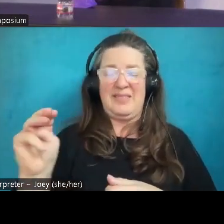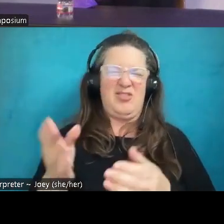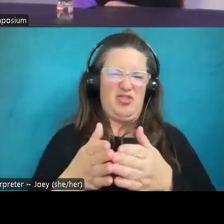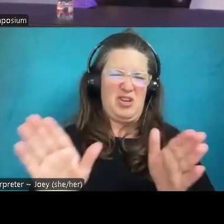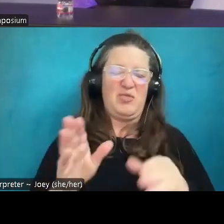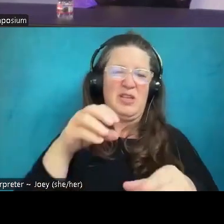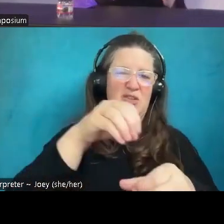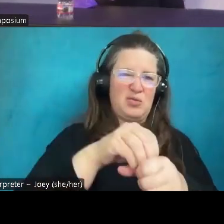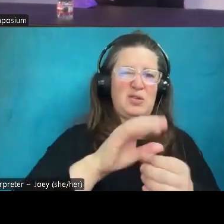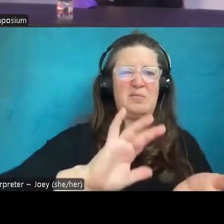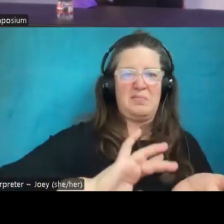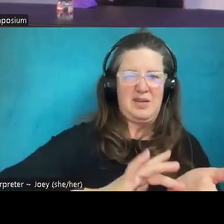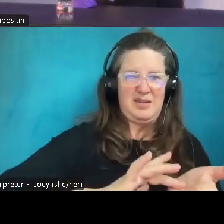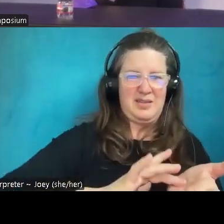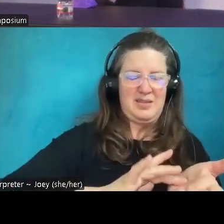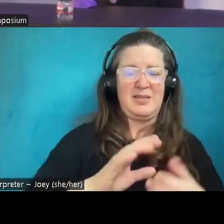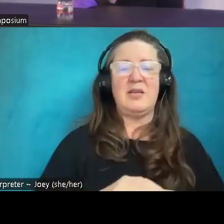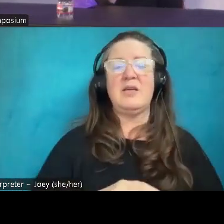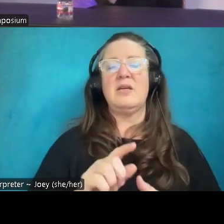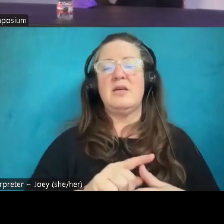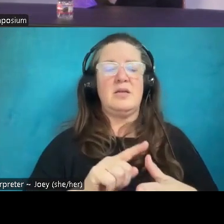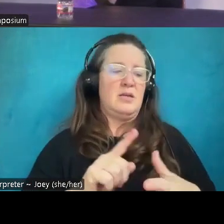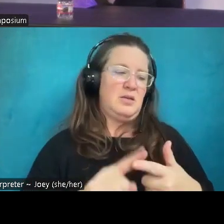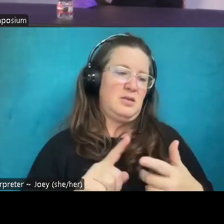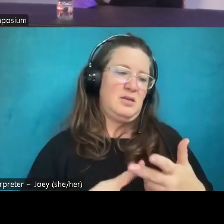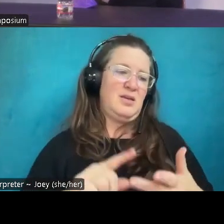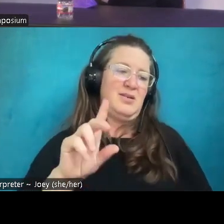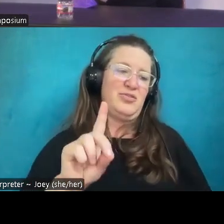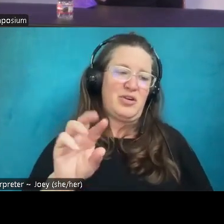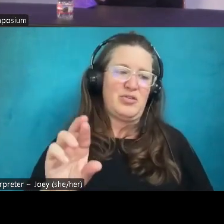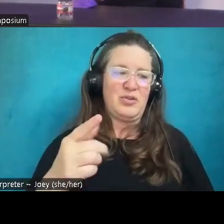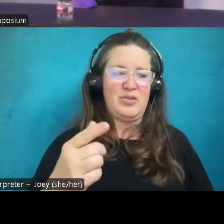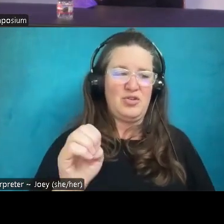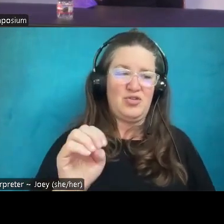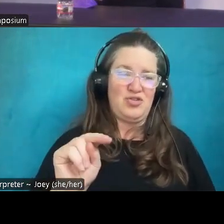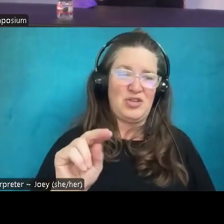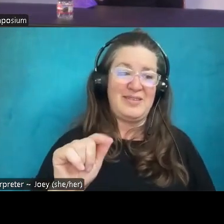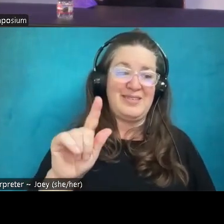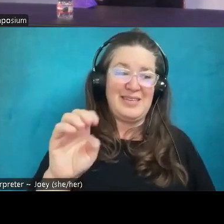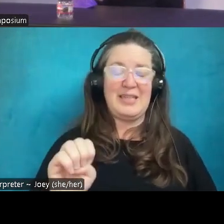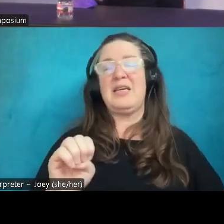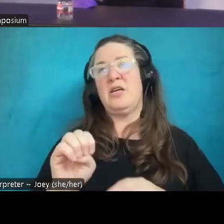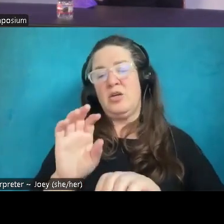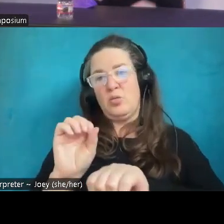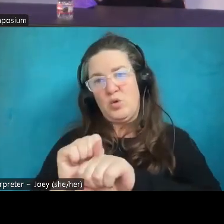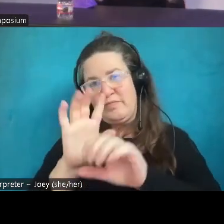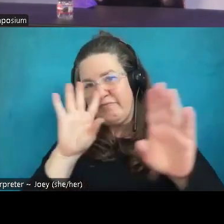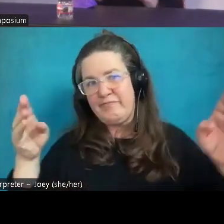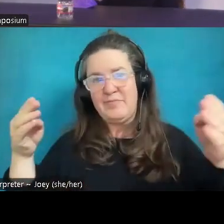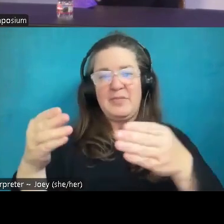country. Dr. Gentili has been working in her professional society in family medicine. We've also been working with